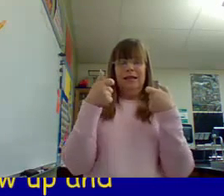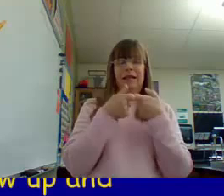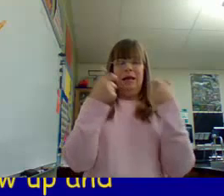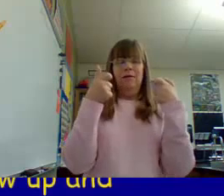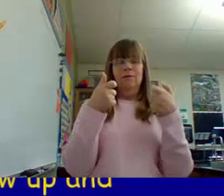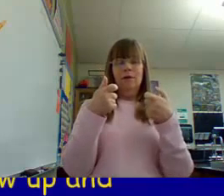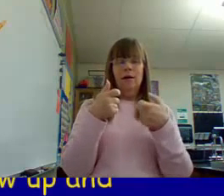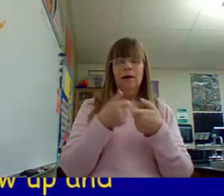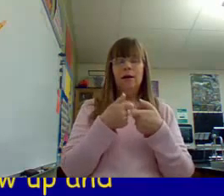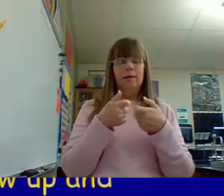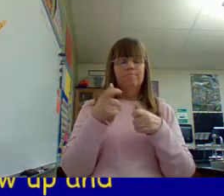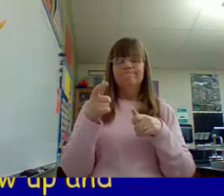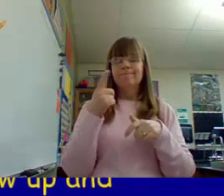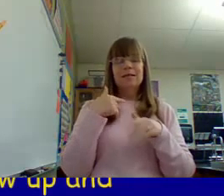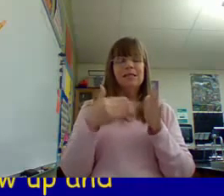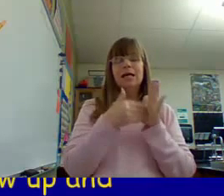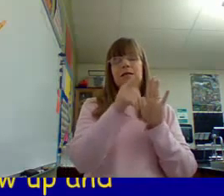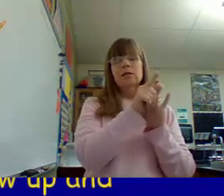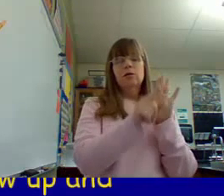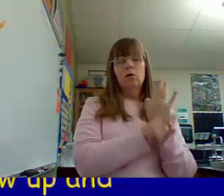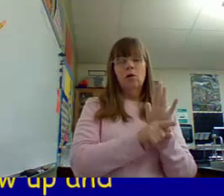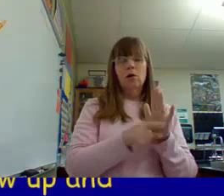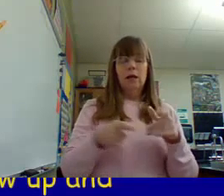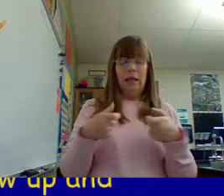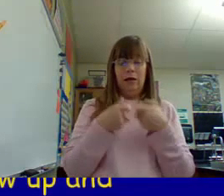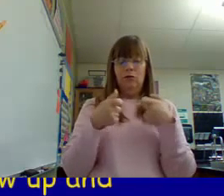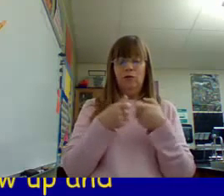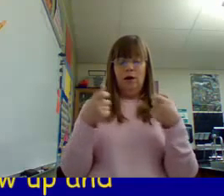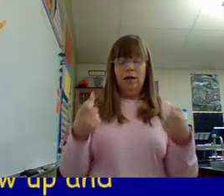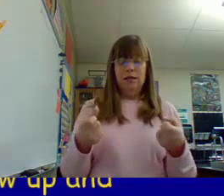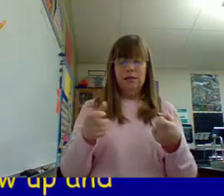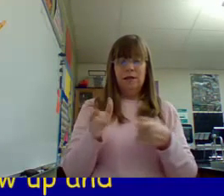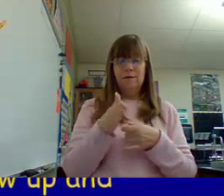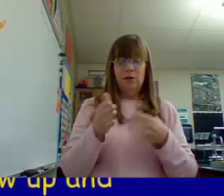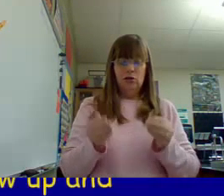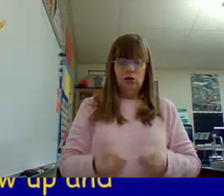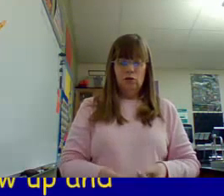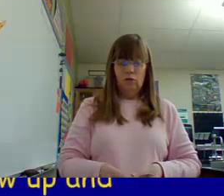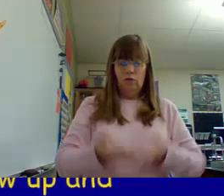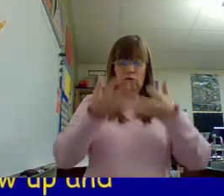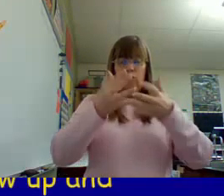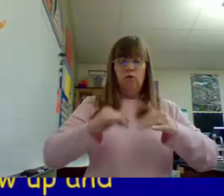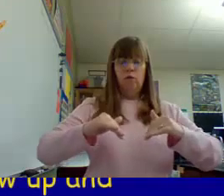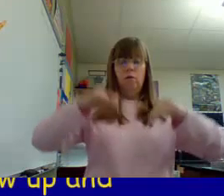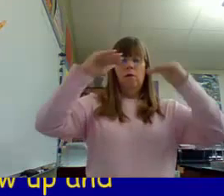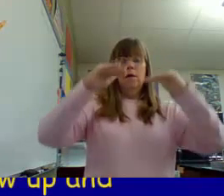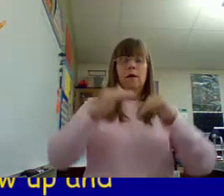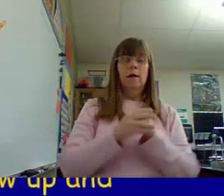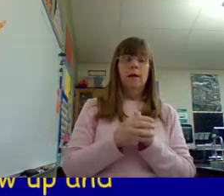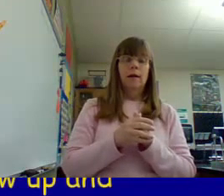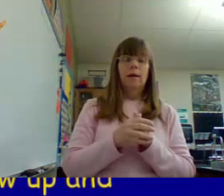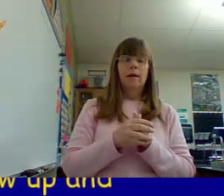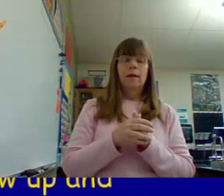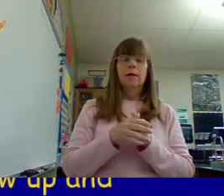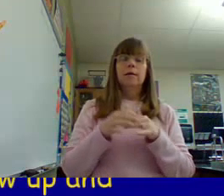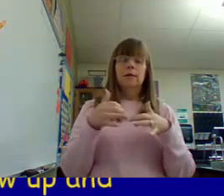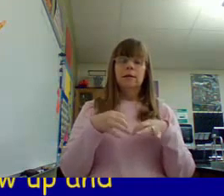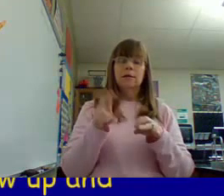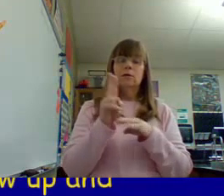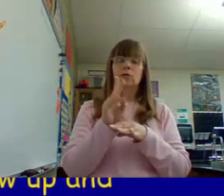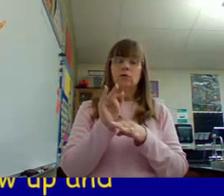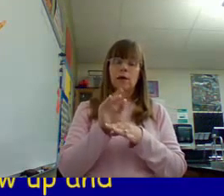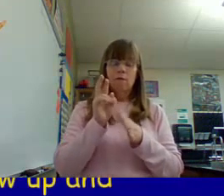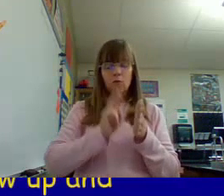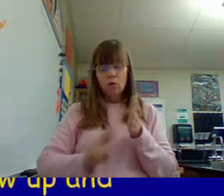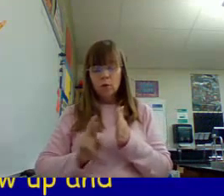stunning means they electrify the water and it stuns the fish. They go unconscious and they float to the top. They do still use that stunning for